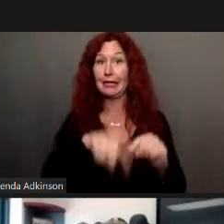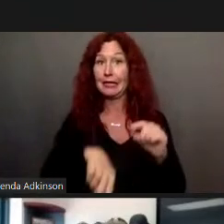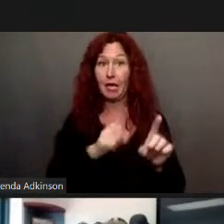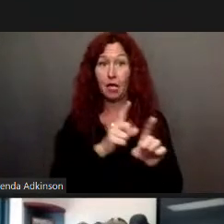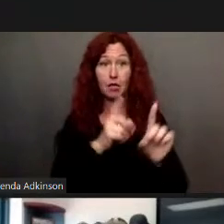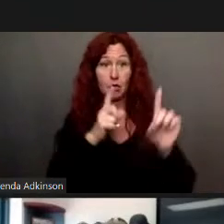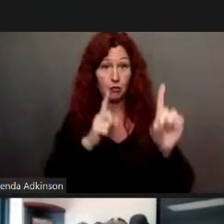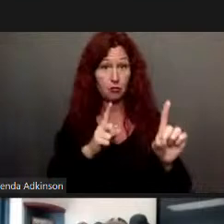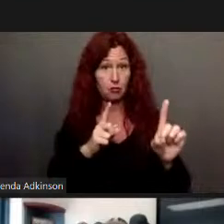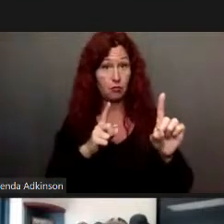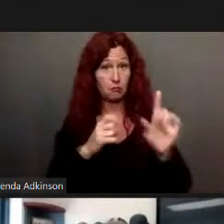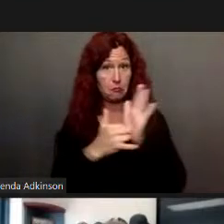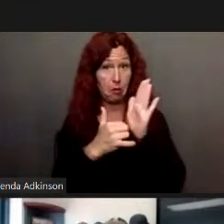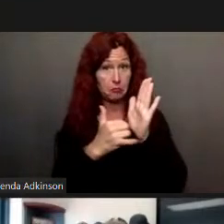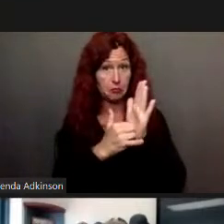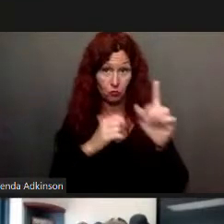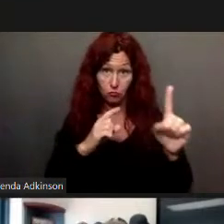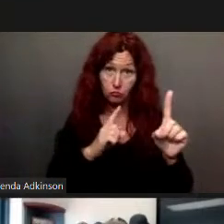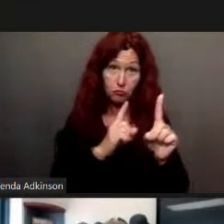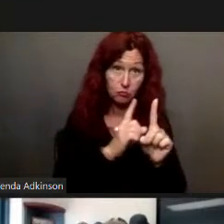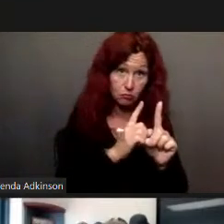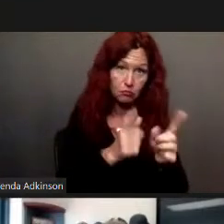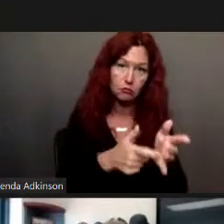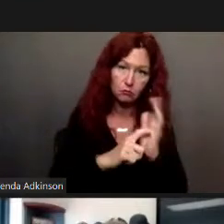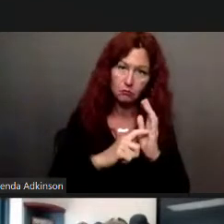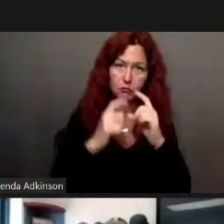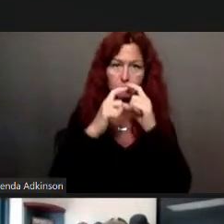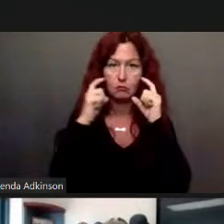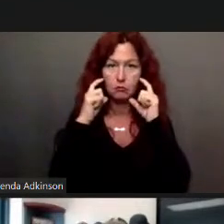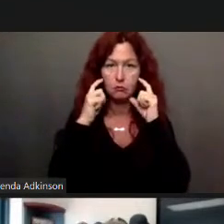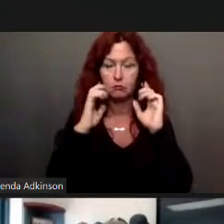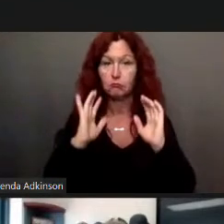wear facial coverings as defined by the CDC.